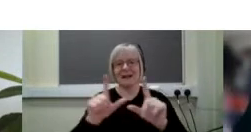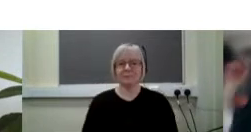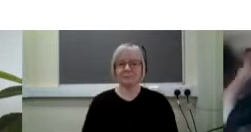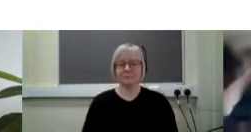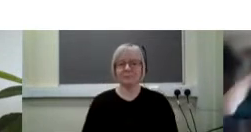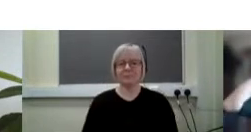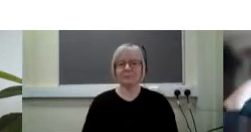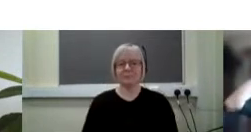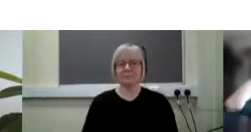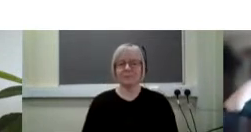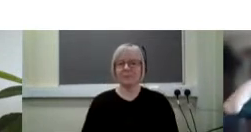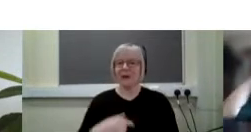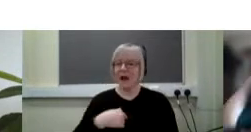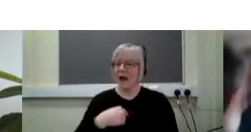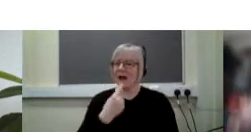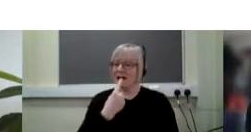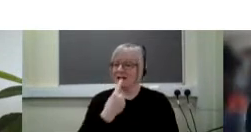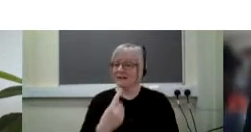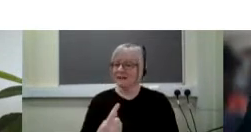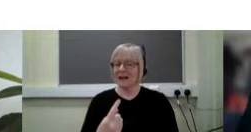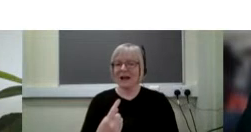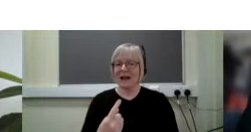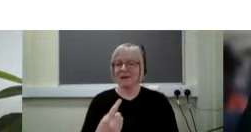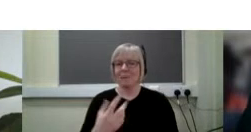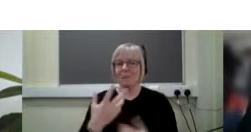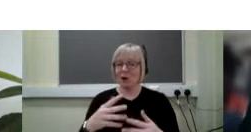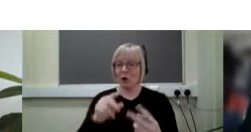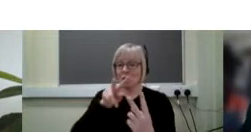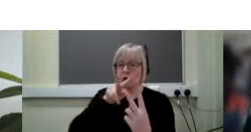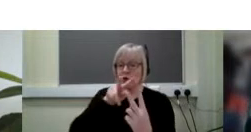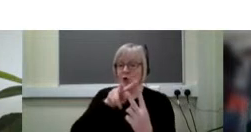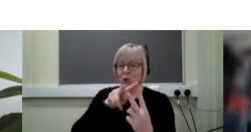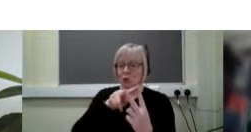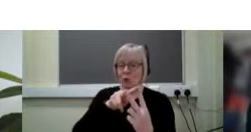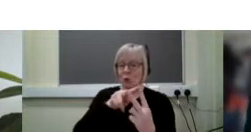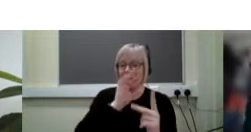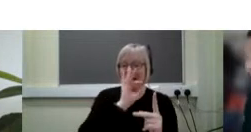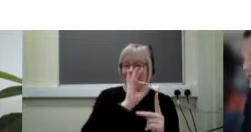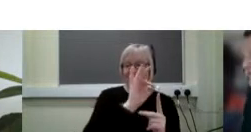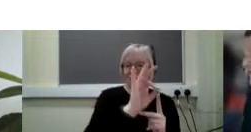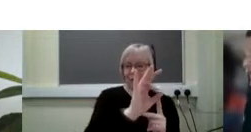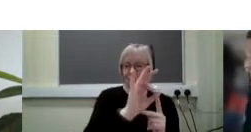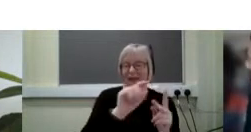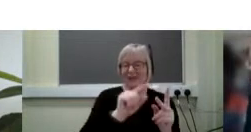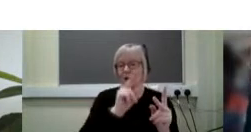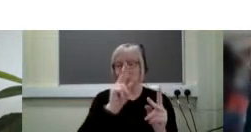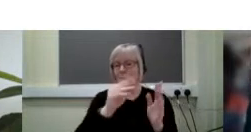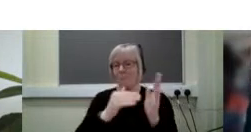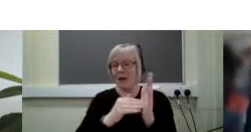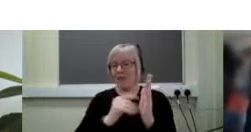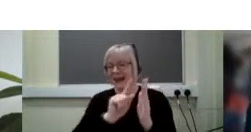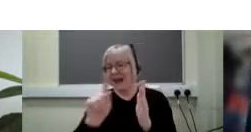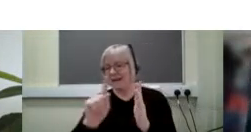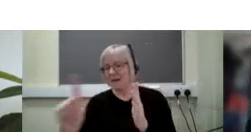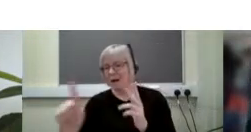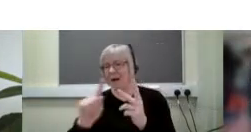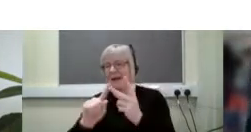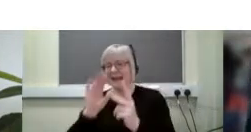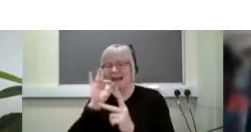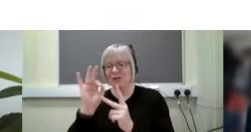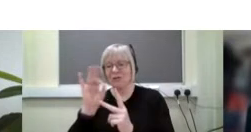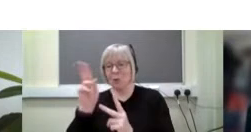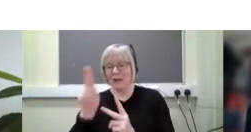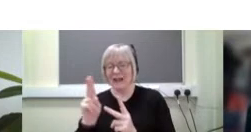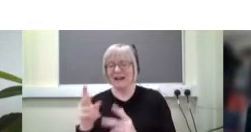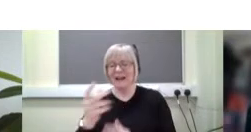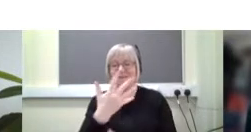So as I mentioned, we did 2 rounds of interviews to look at changes over time, and of course the 5 countries